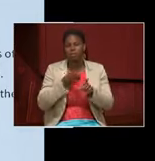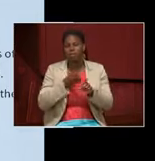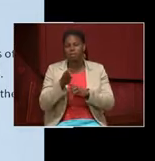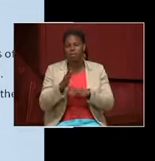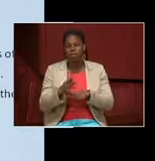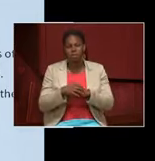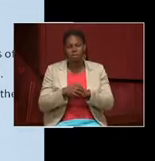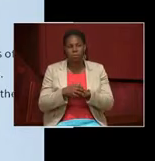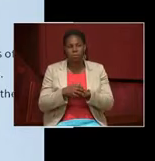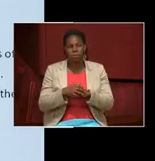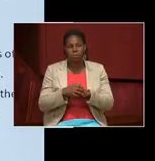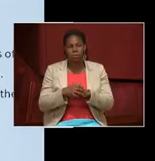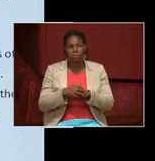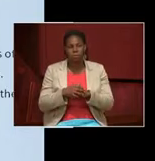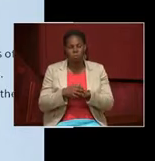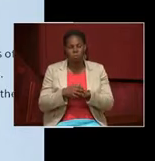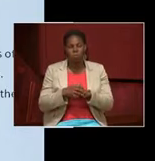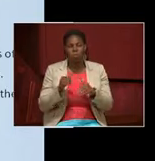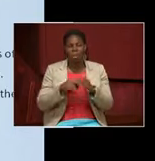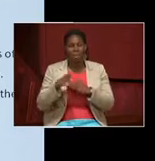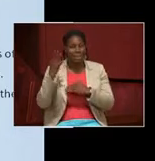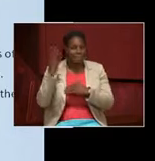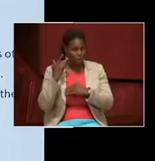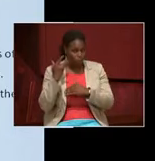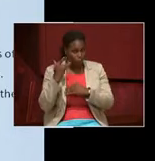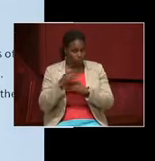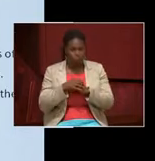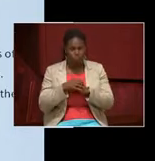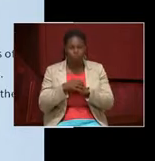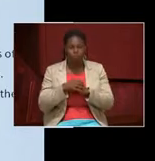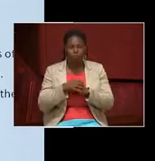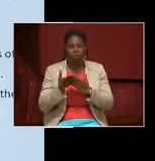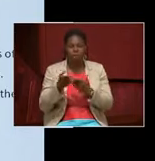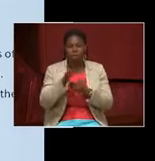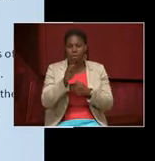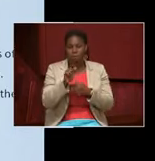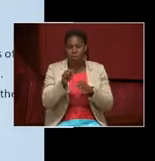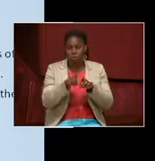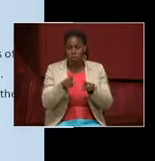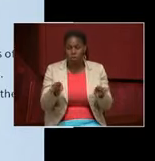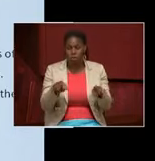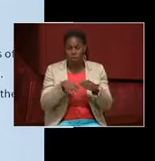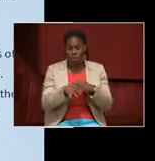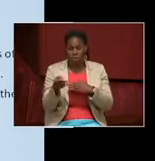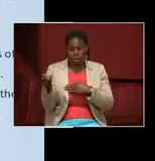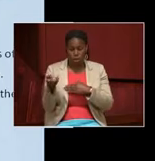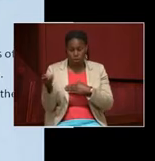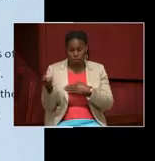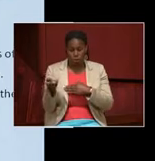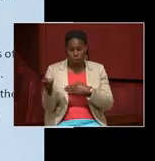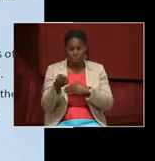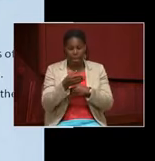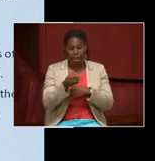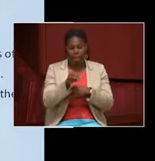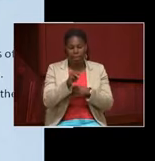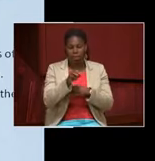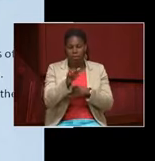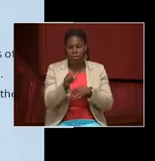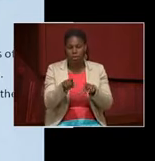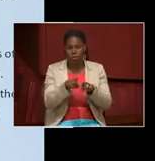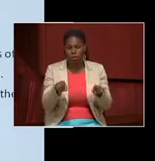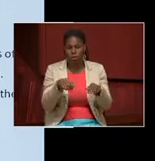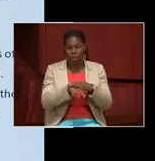archives in Laguna Niguel, California. She has a bachelor's degree in history and a master's degree